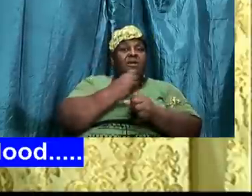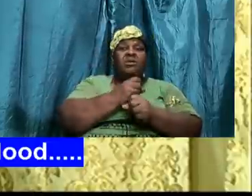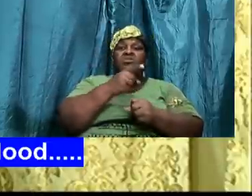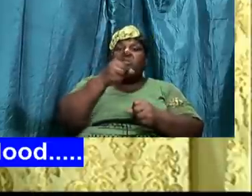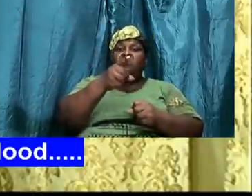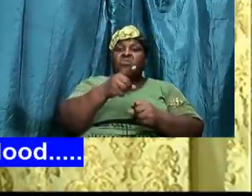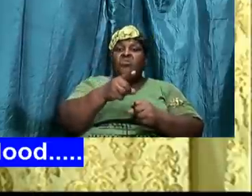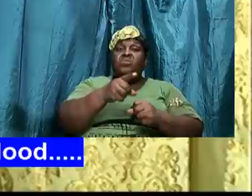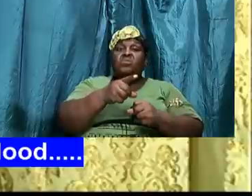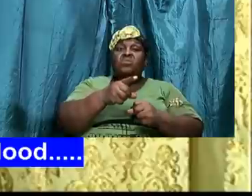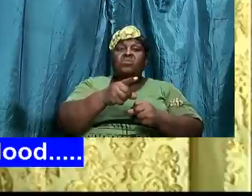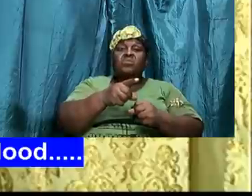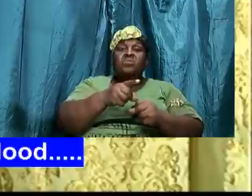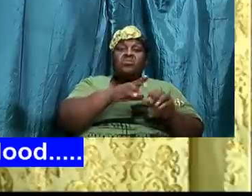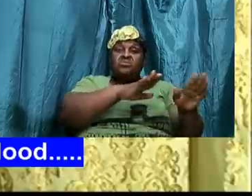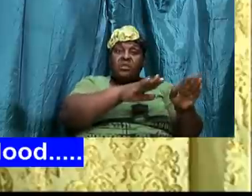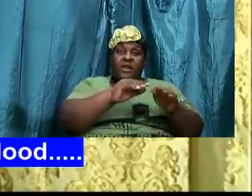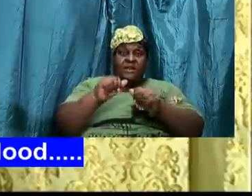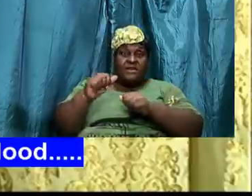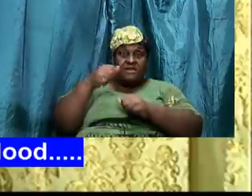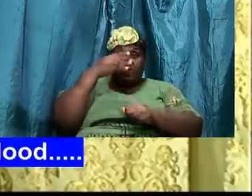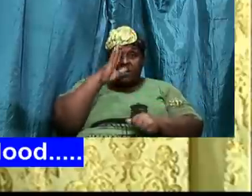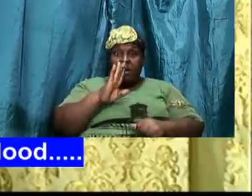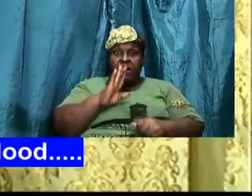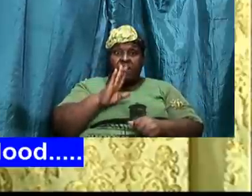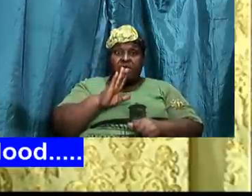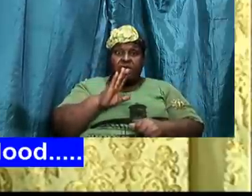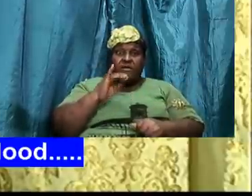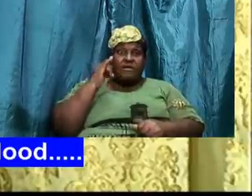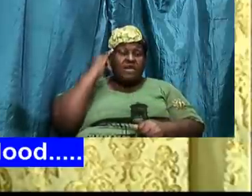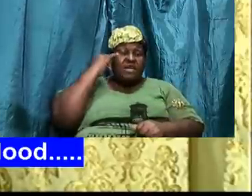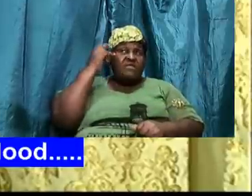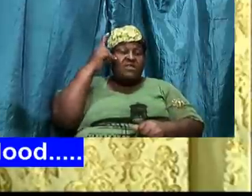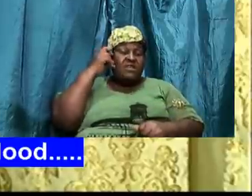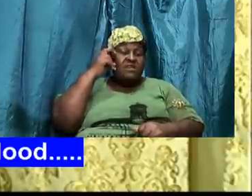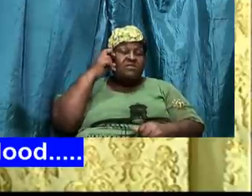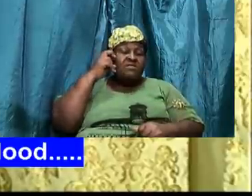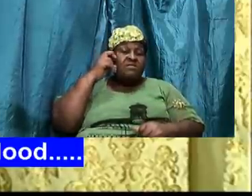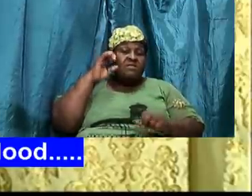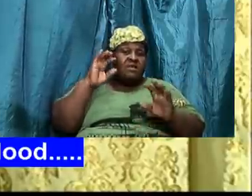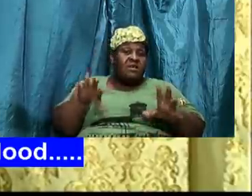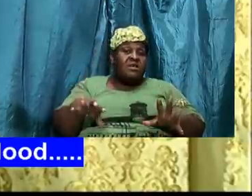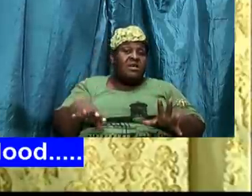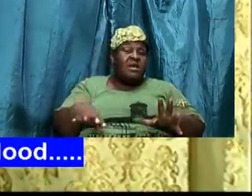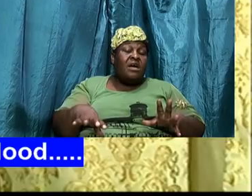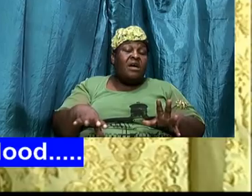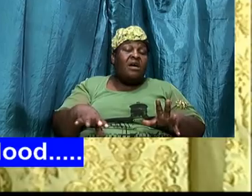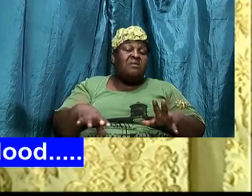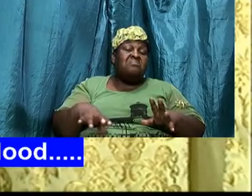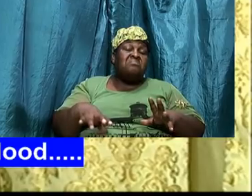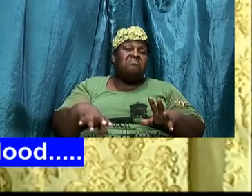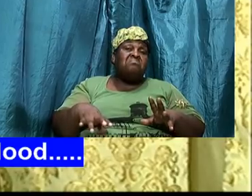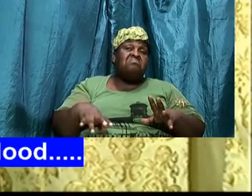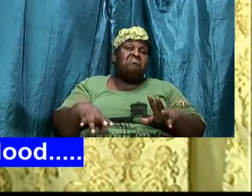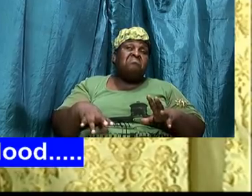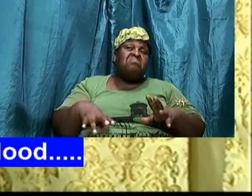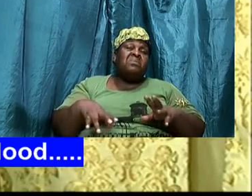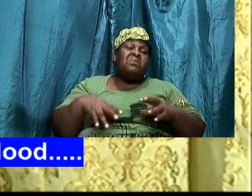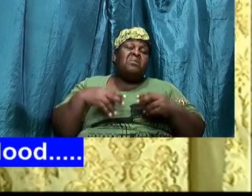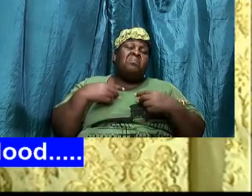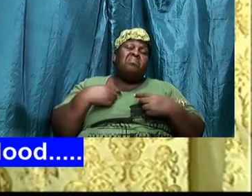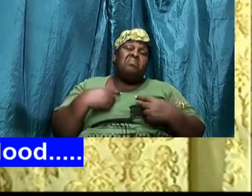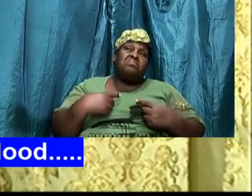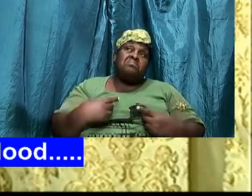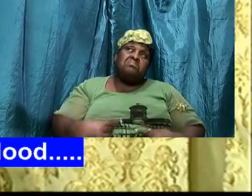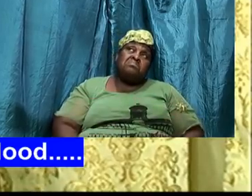If him can get you for be depressed. If him can oppress you. If him can back in and corner now when you say,